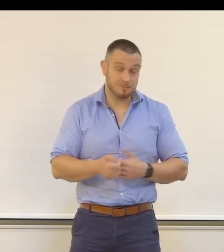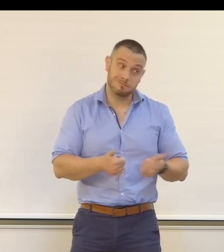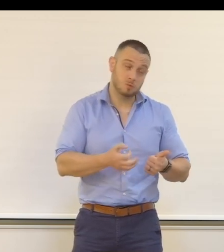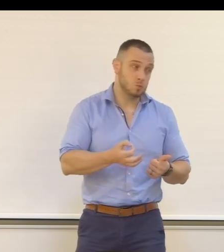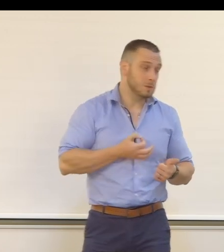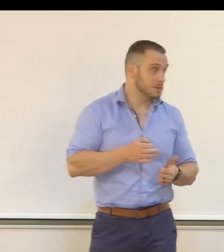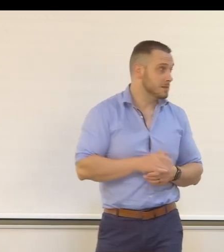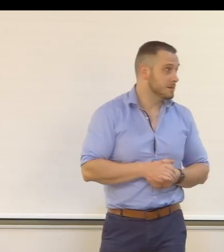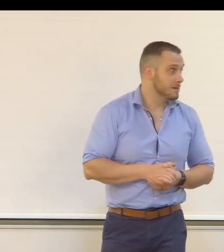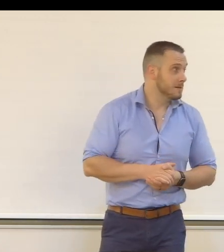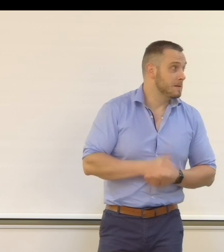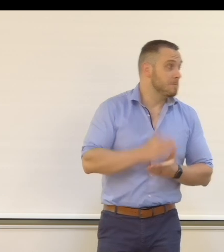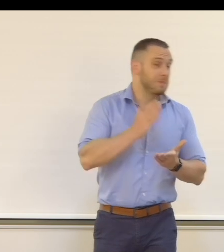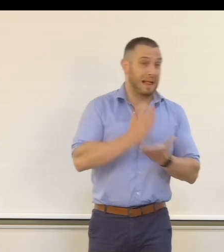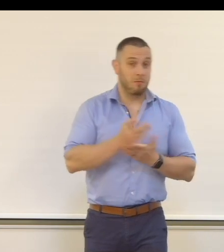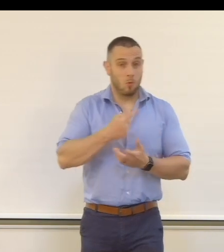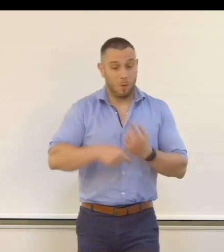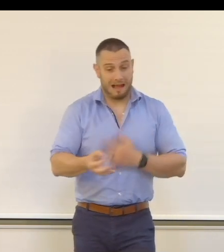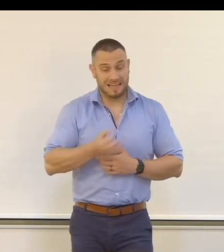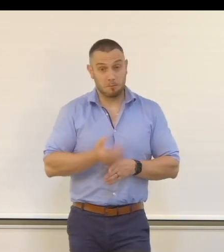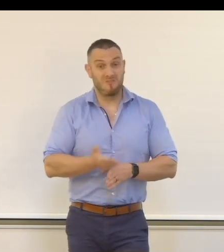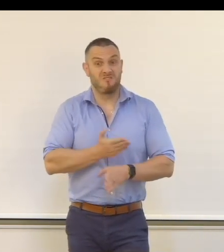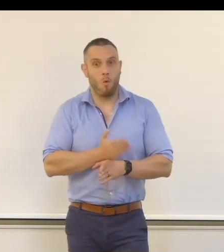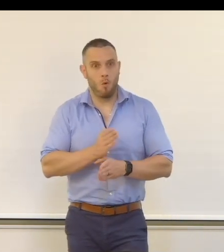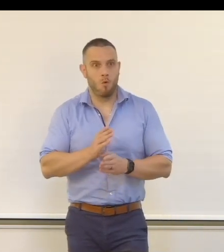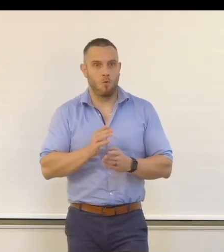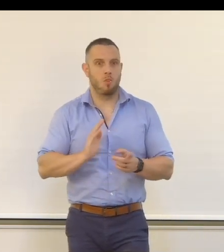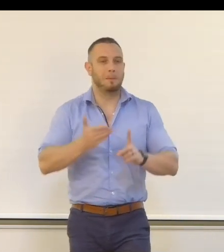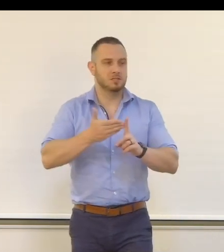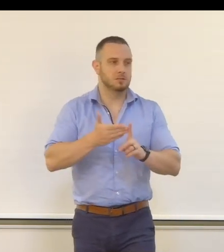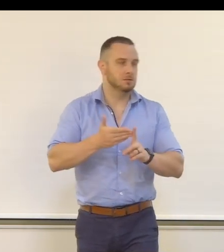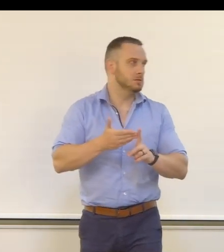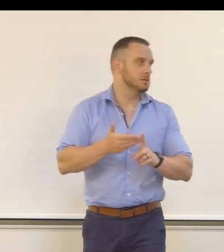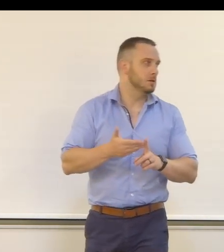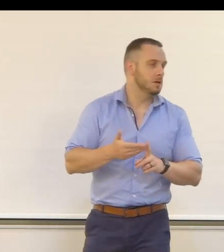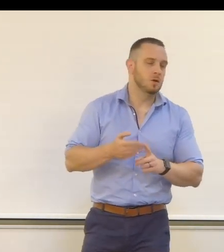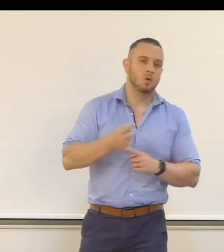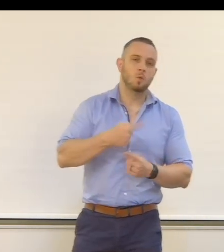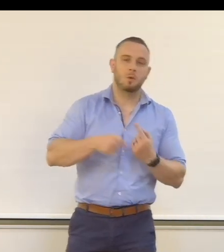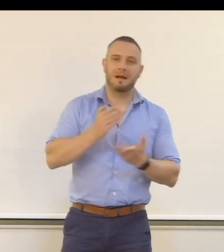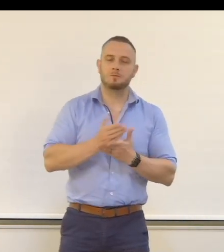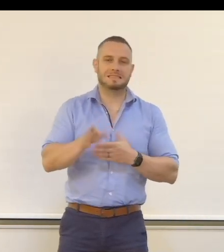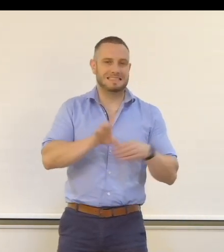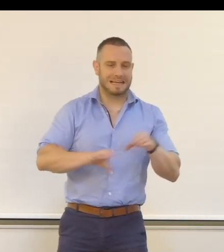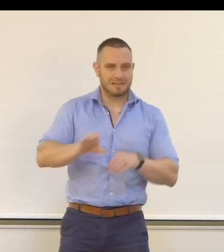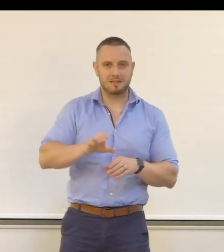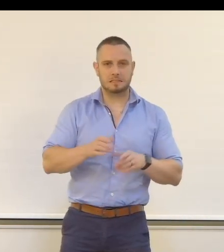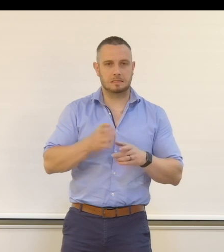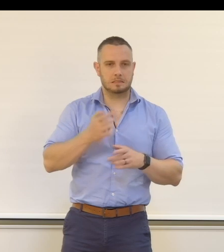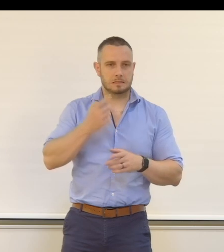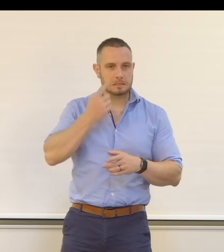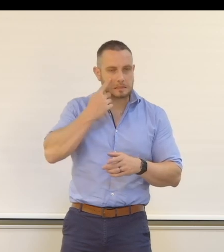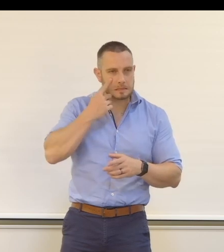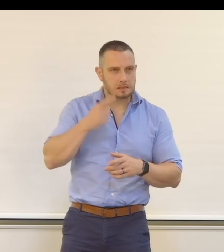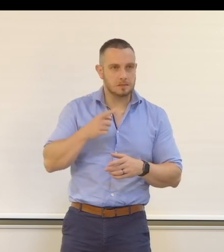question. Actually, that's a question we were asked before the mission. We were doing a scientific experiment, so we